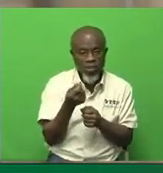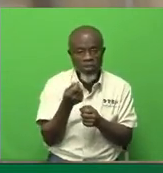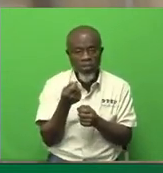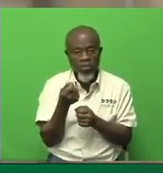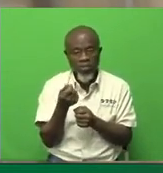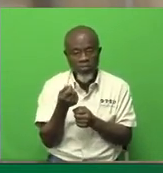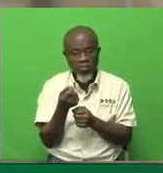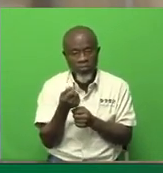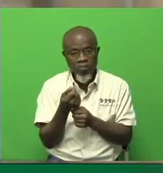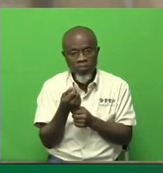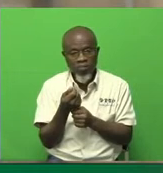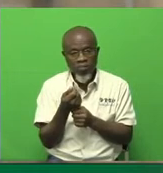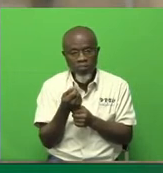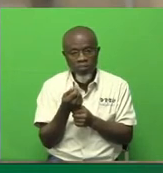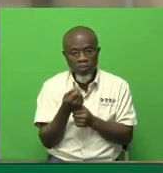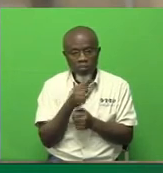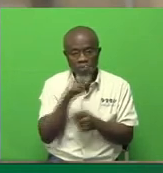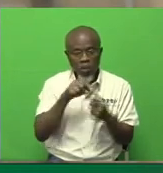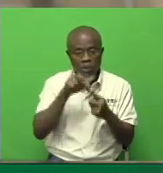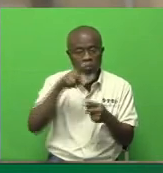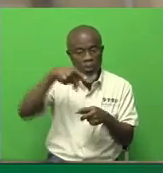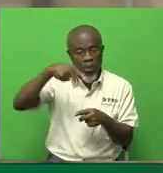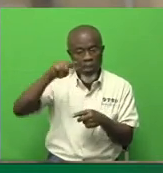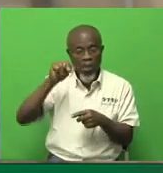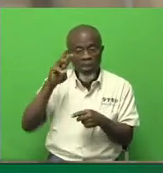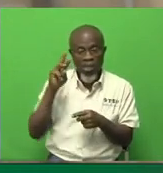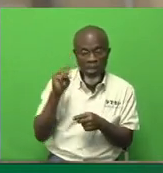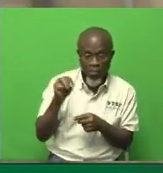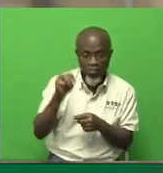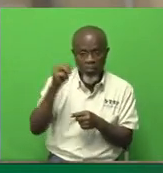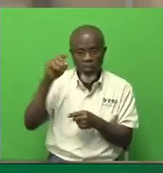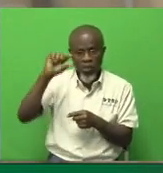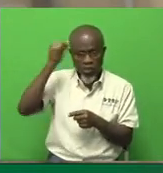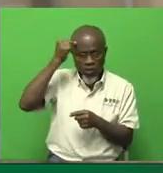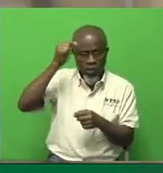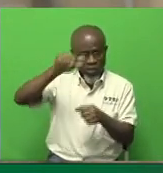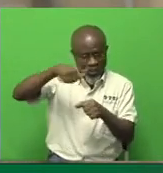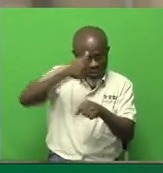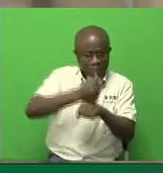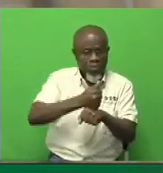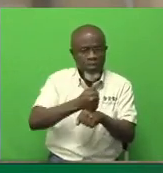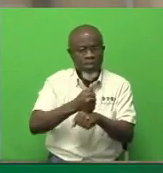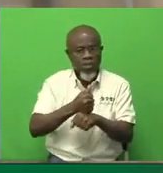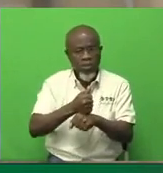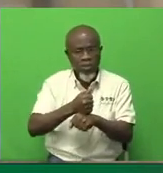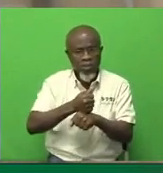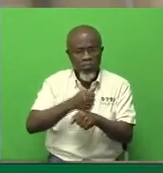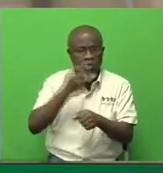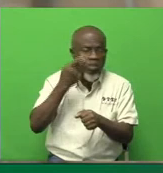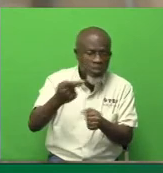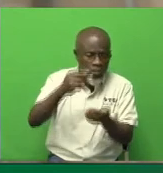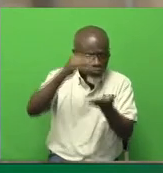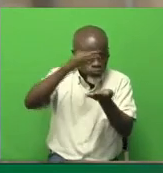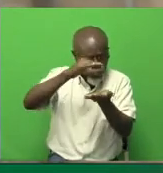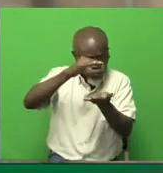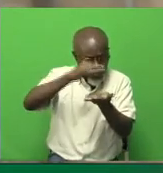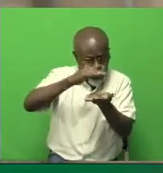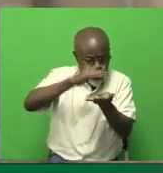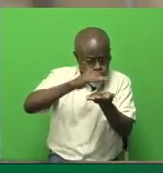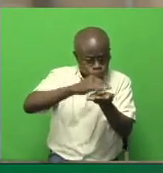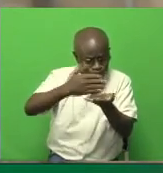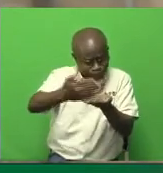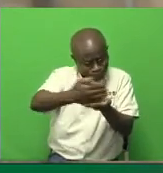when the pnm came into government declining oil prices declining Revenue production